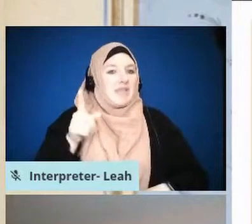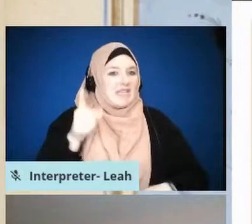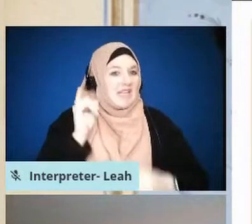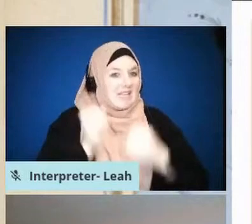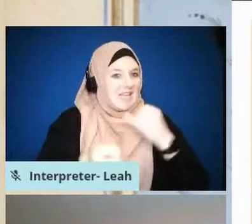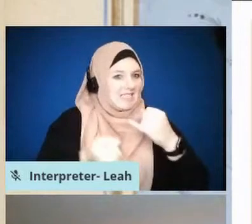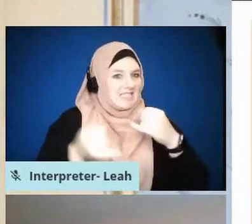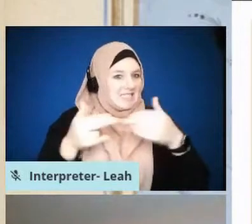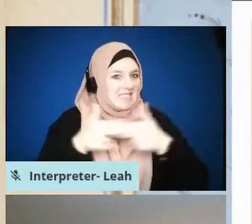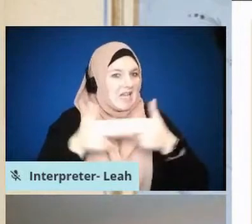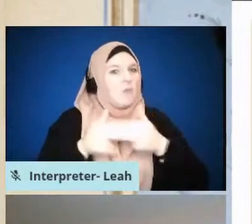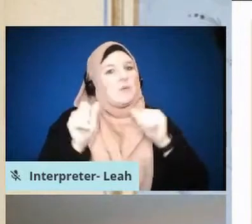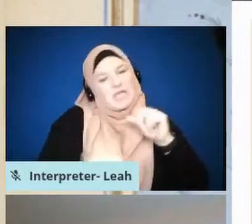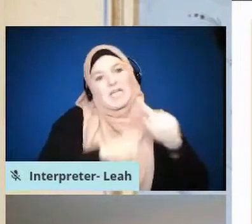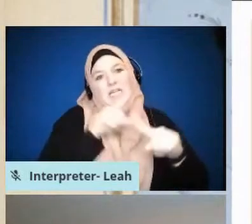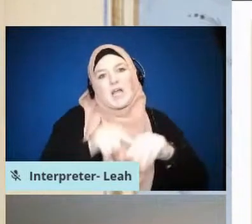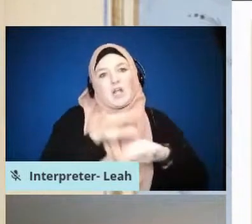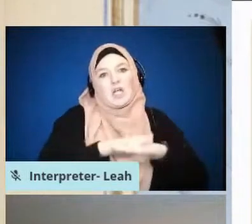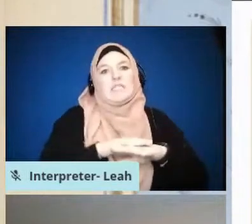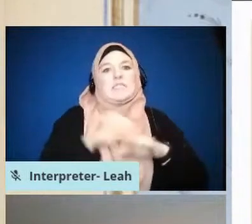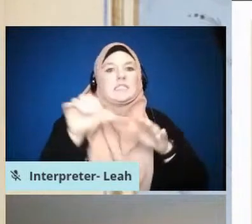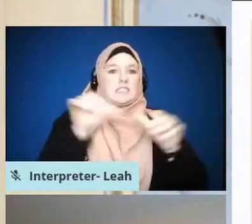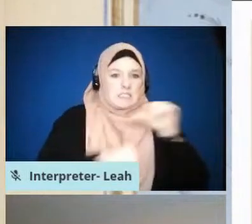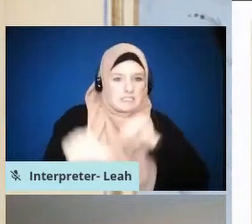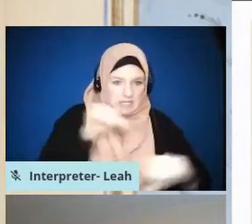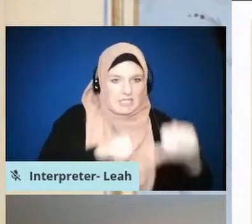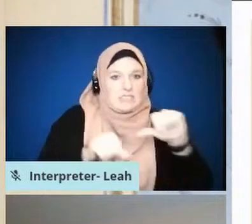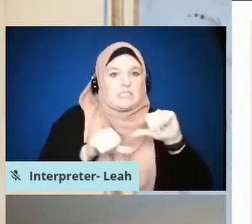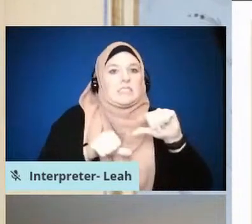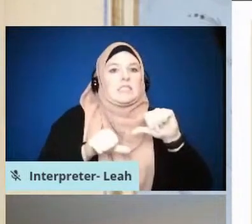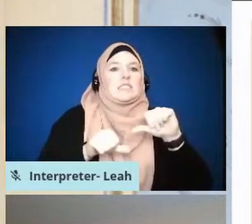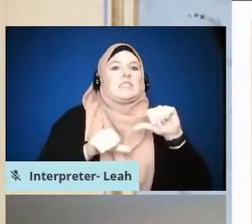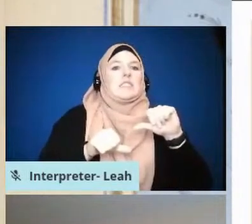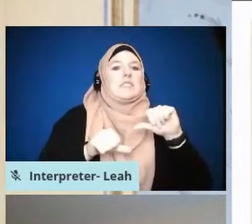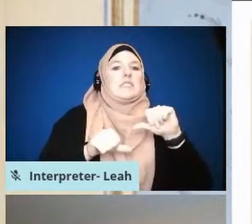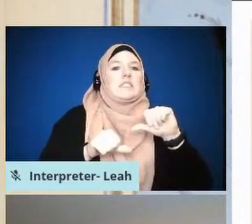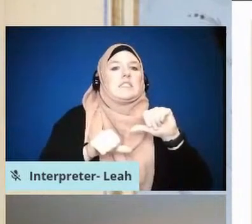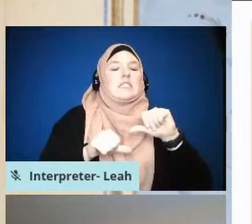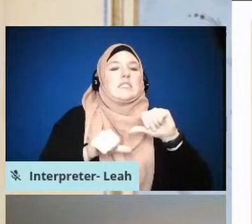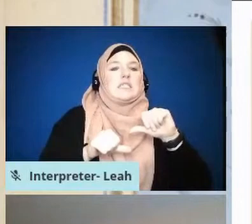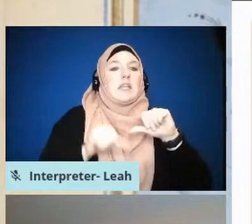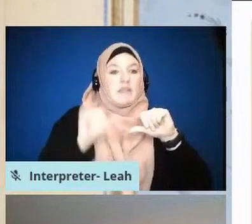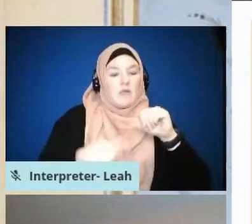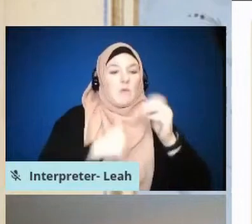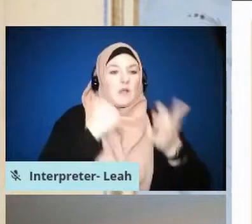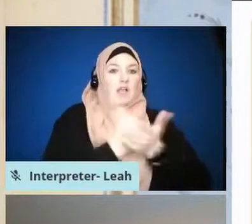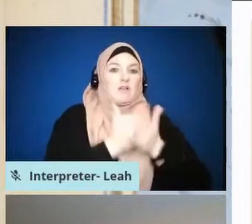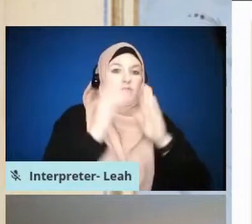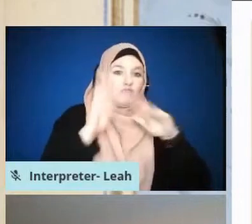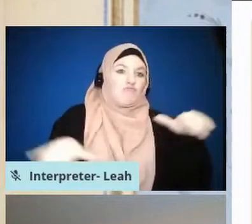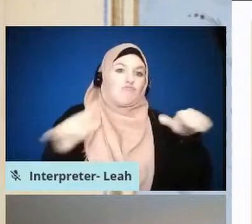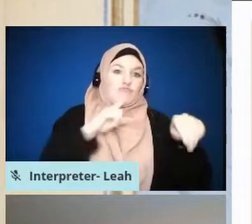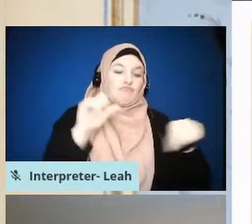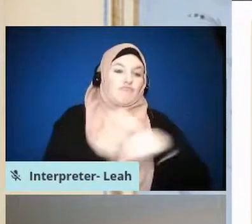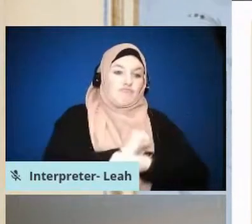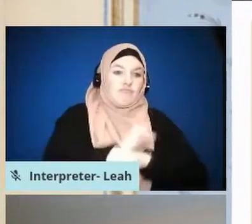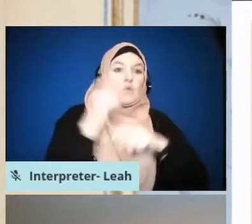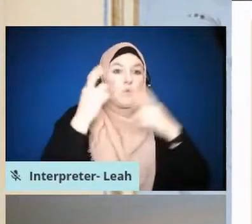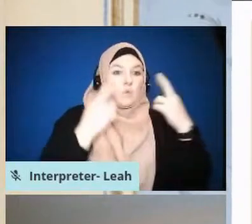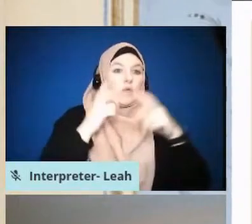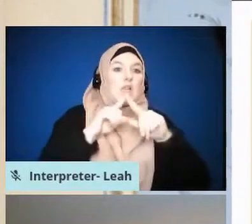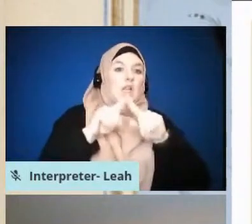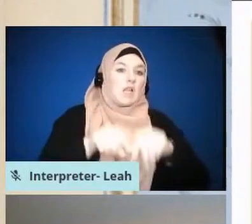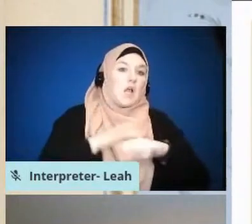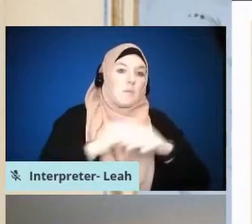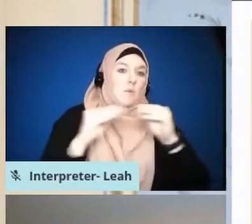last slide, that we can count on science and innovation, and this is will help children actually rely more